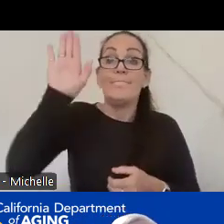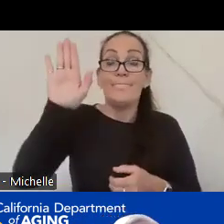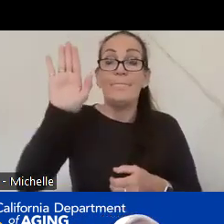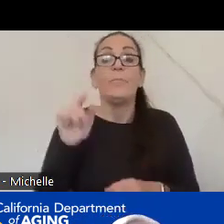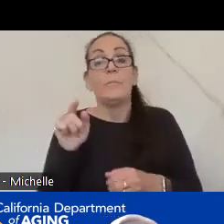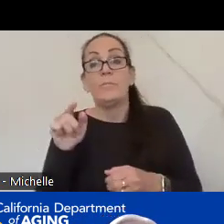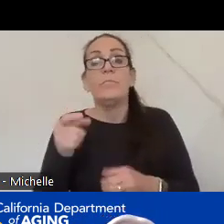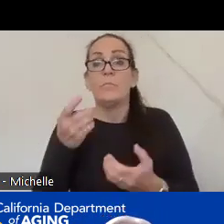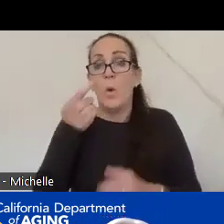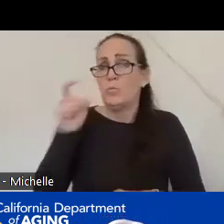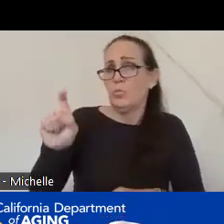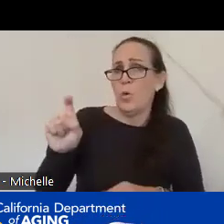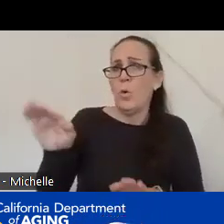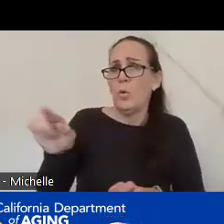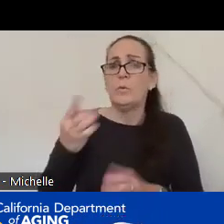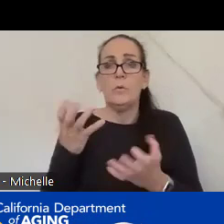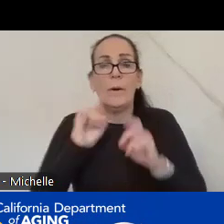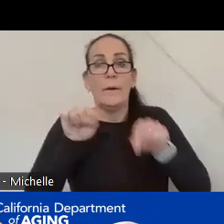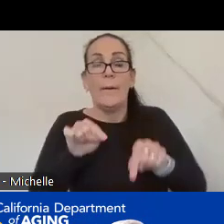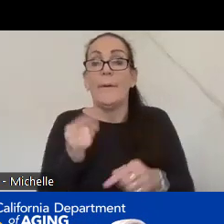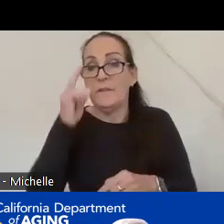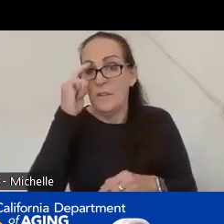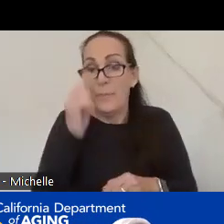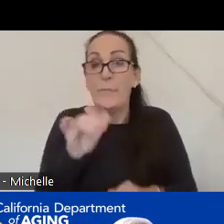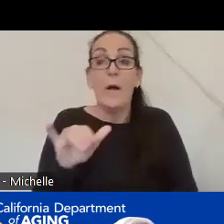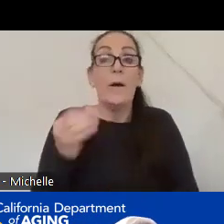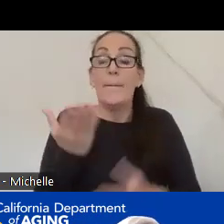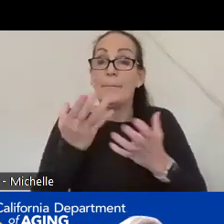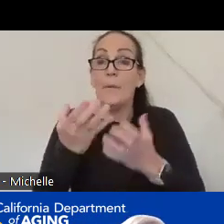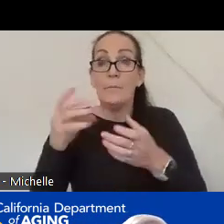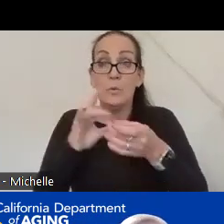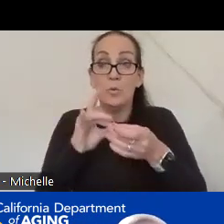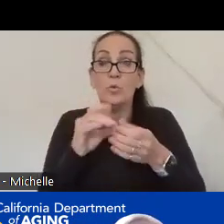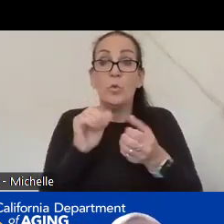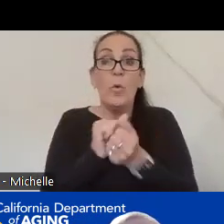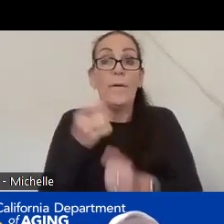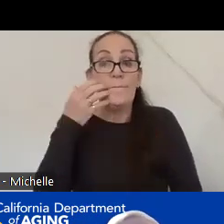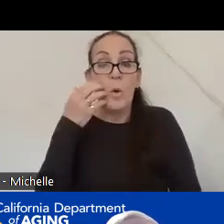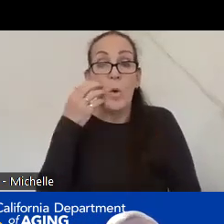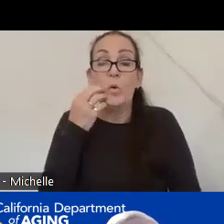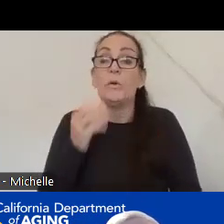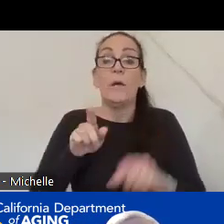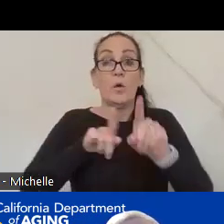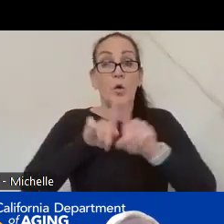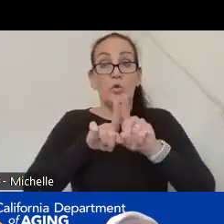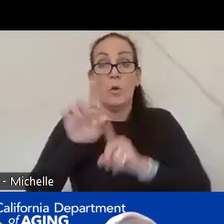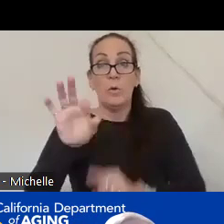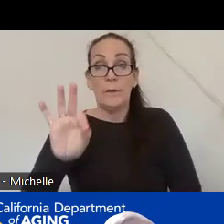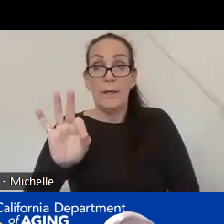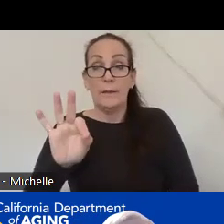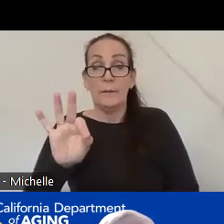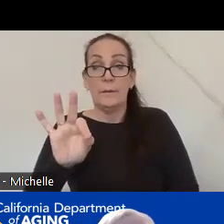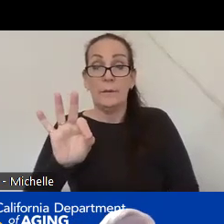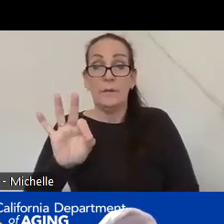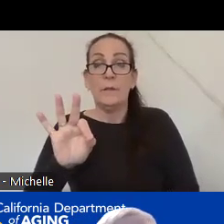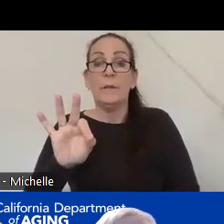you have a comment. Anybody appearing by phone, *9. And then, of course, at any time, you